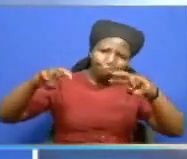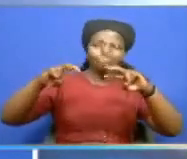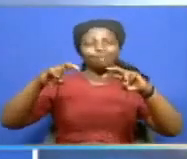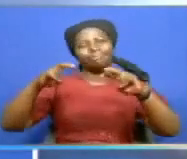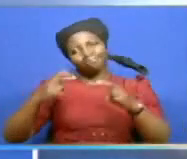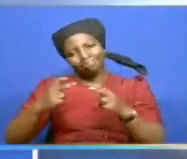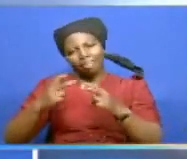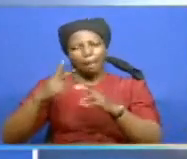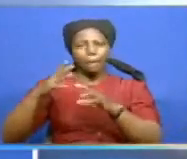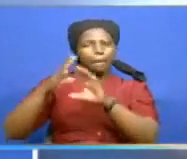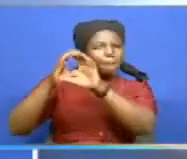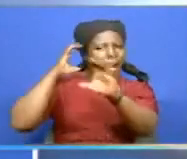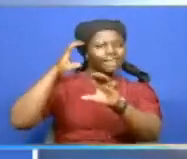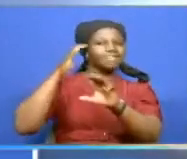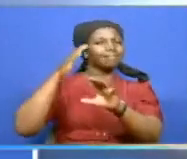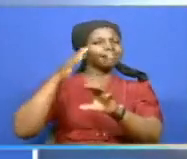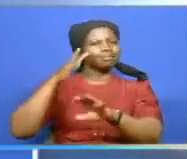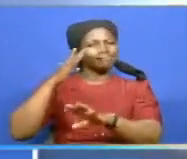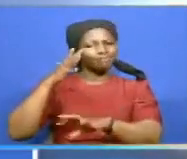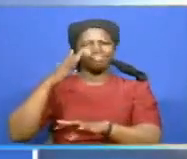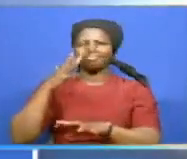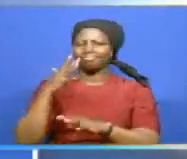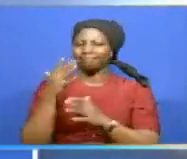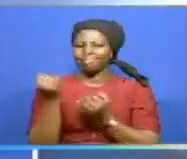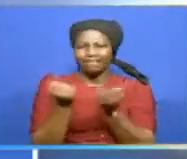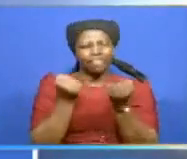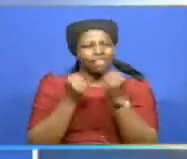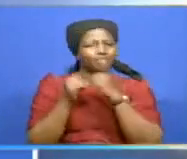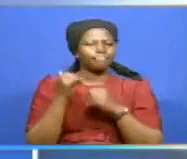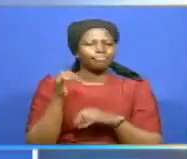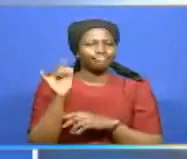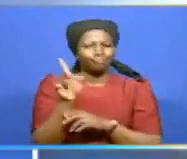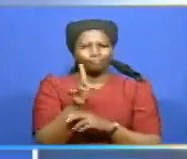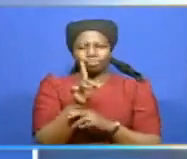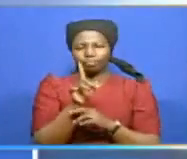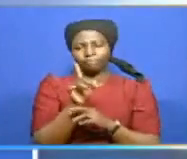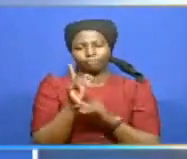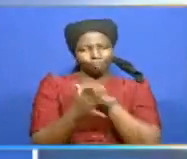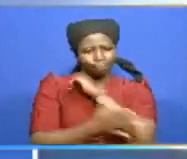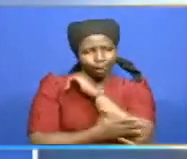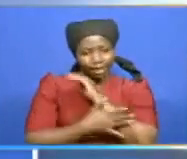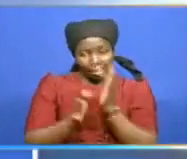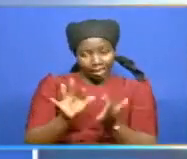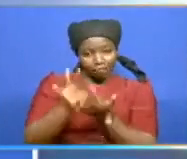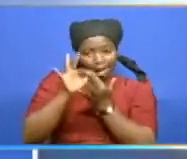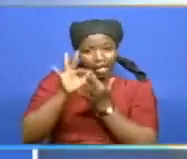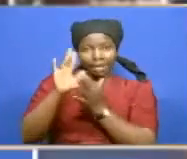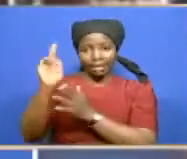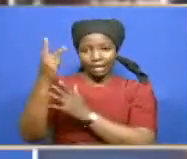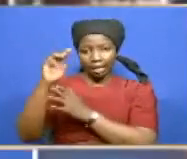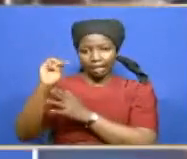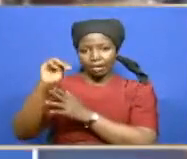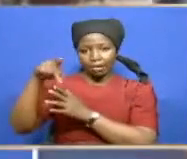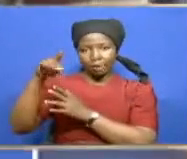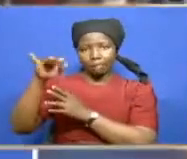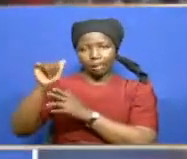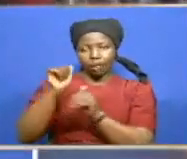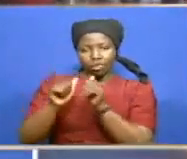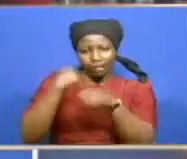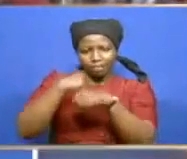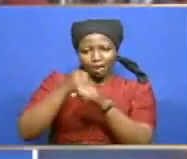especially those operated by Kenya Mpya, which they say have caused countless road carnages in the region.